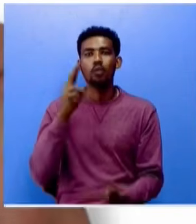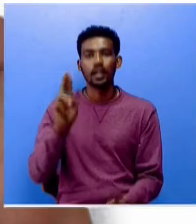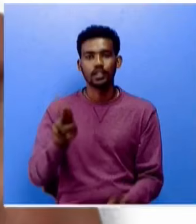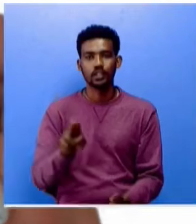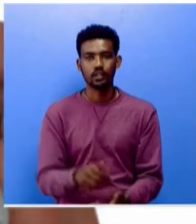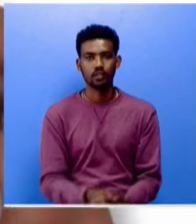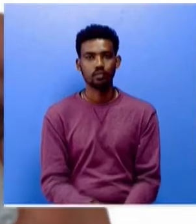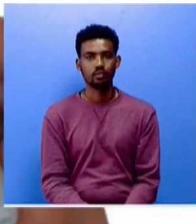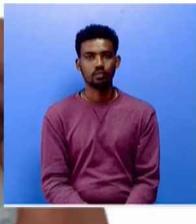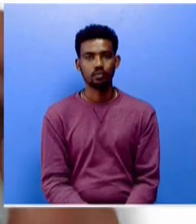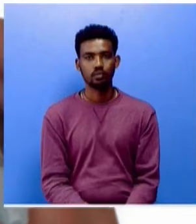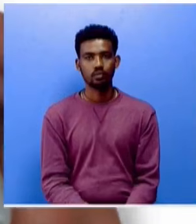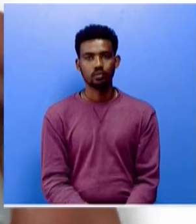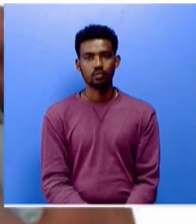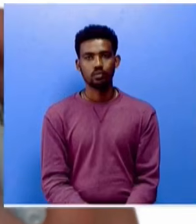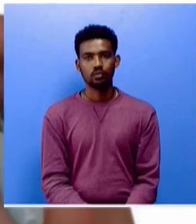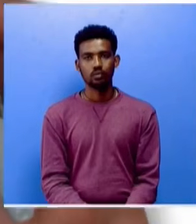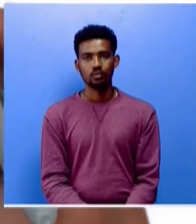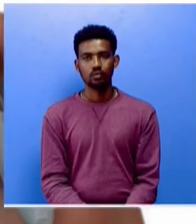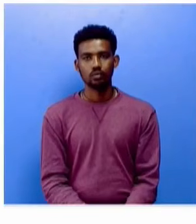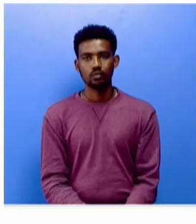obligation.